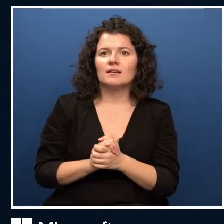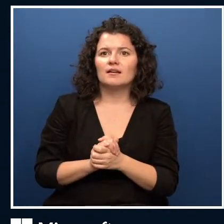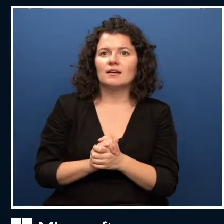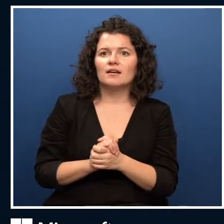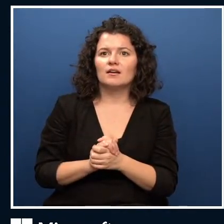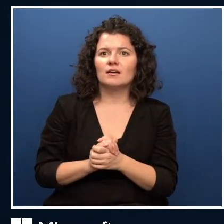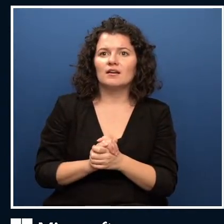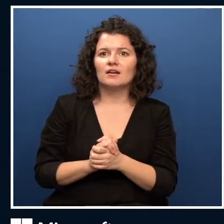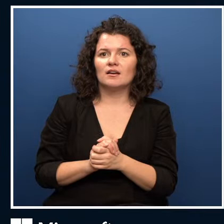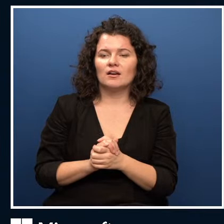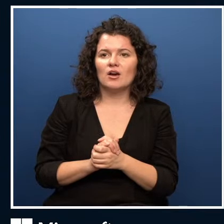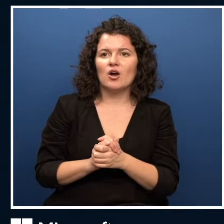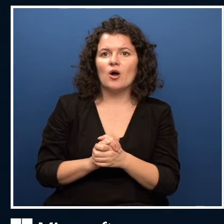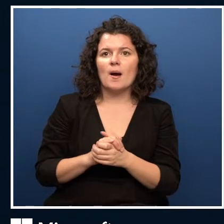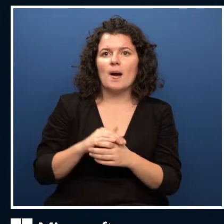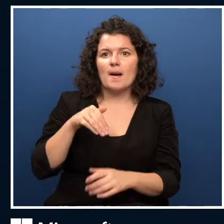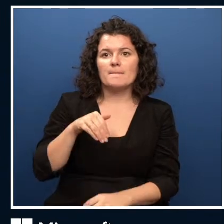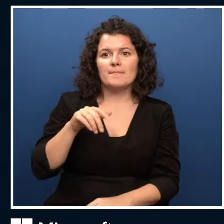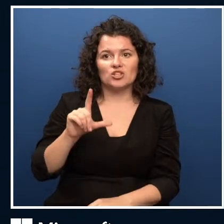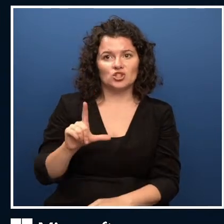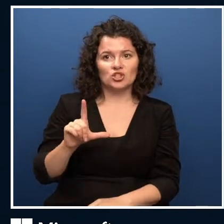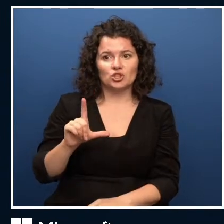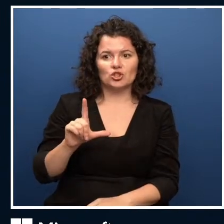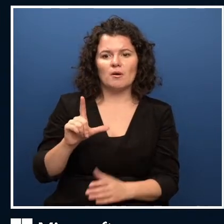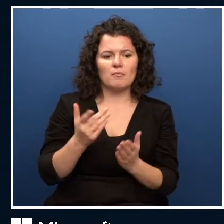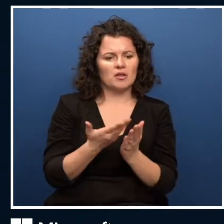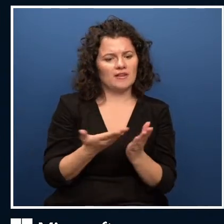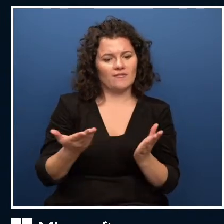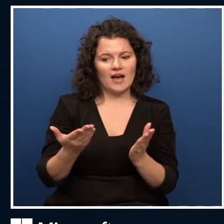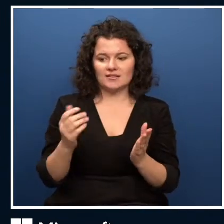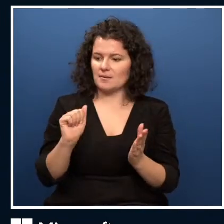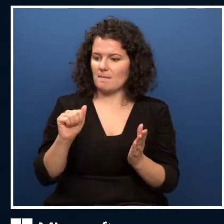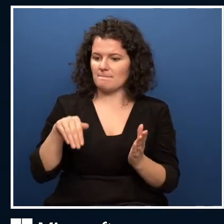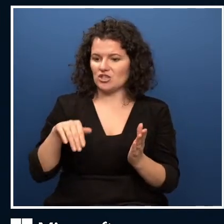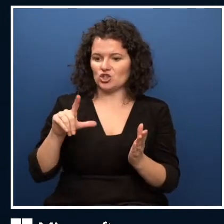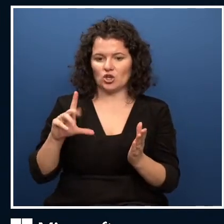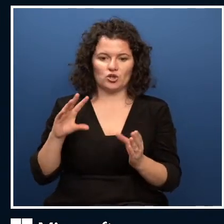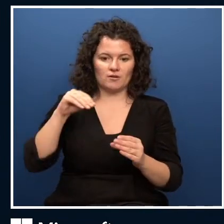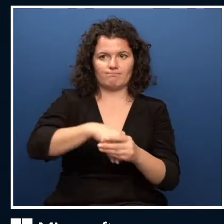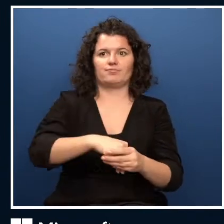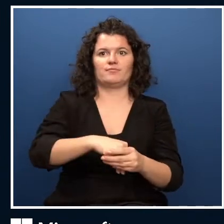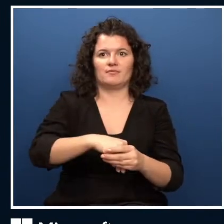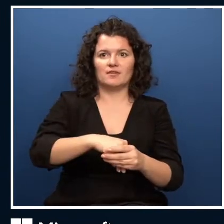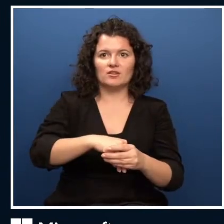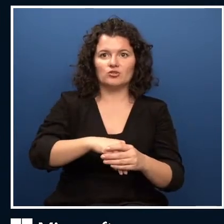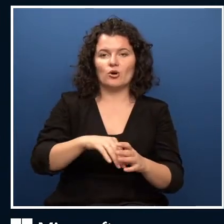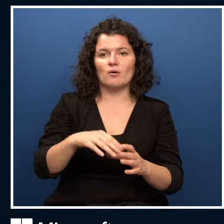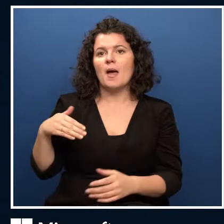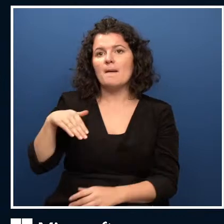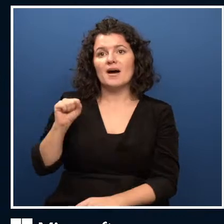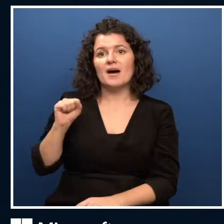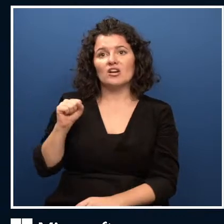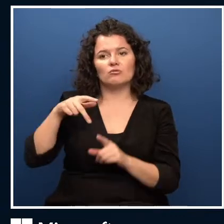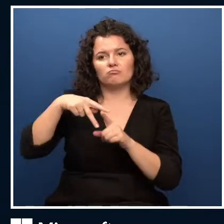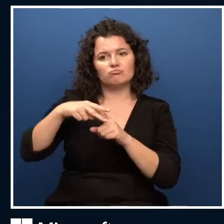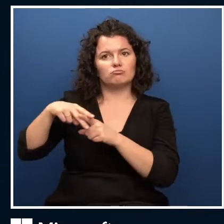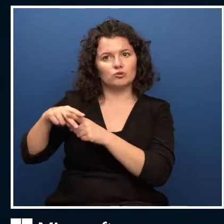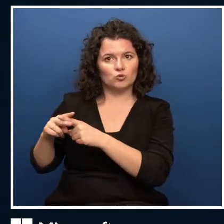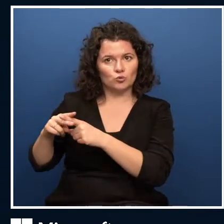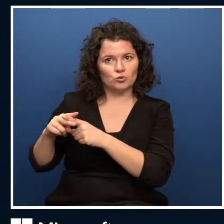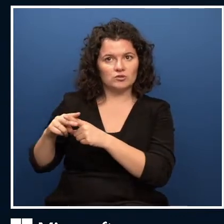machine learning on the device. So by using the Microsoft Learn modules, I'm giving the students a big